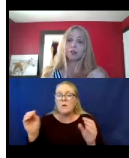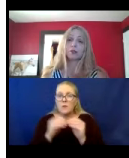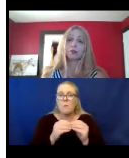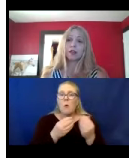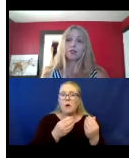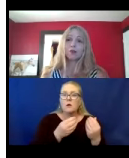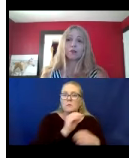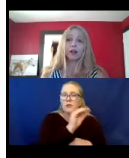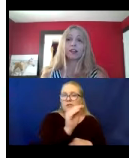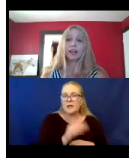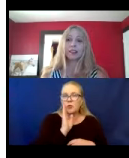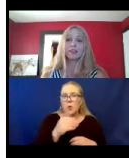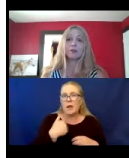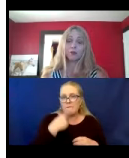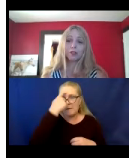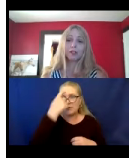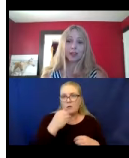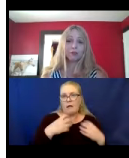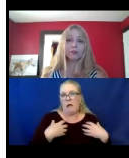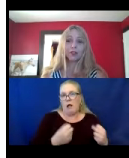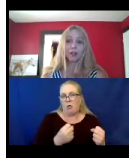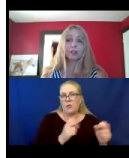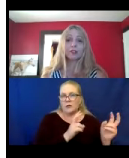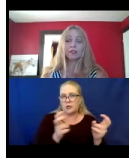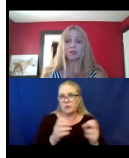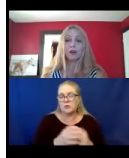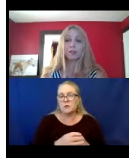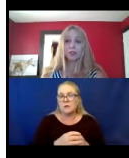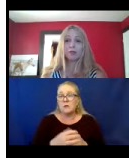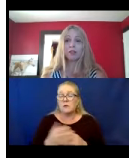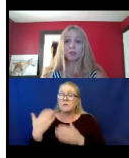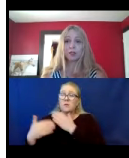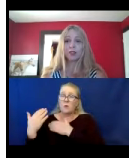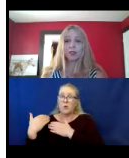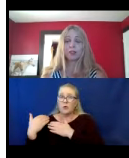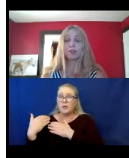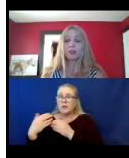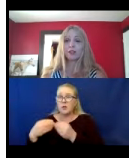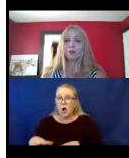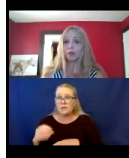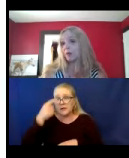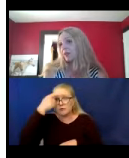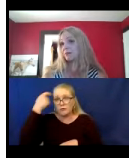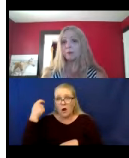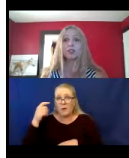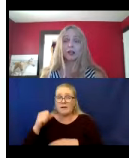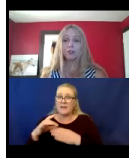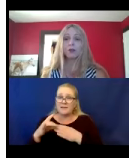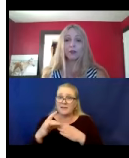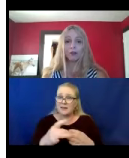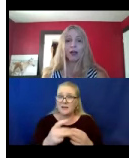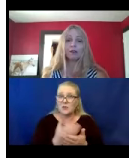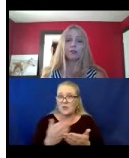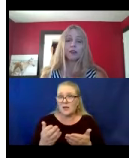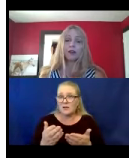health issues. So we find that those early life losses and traumas can really experience to things that we may be challenged